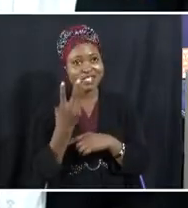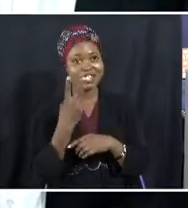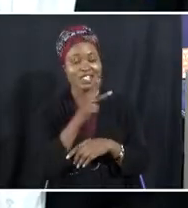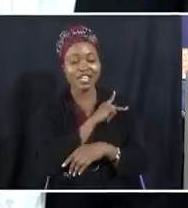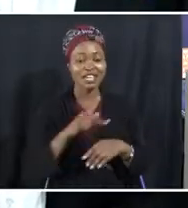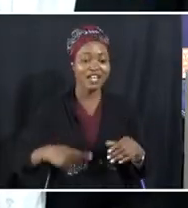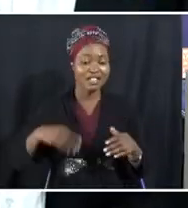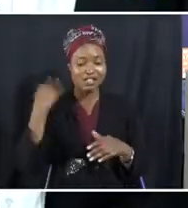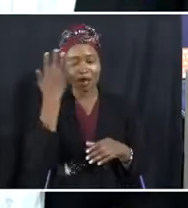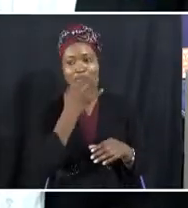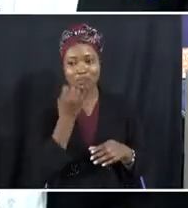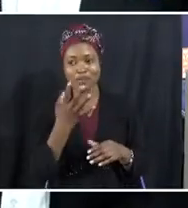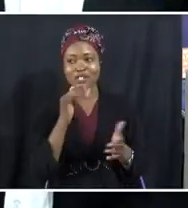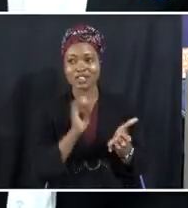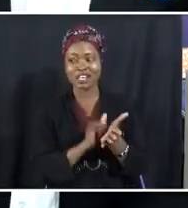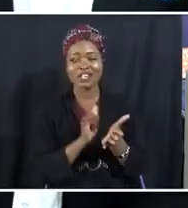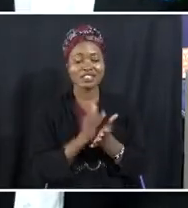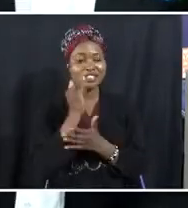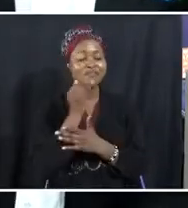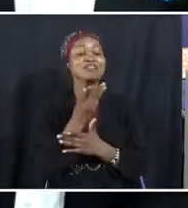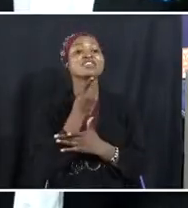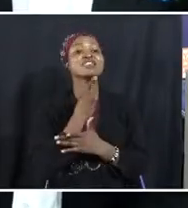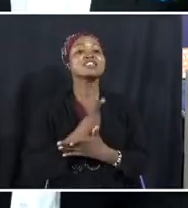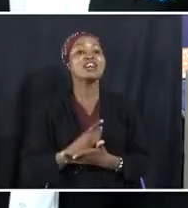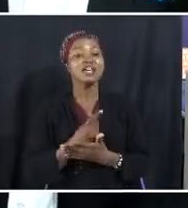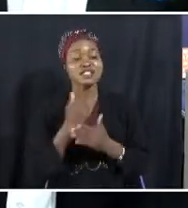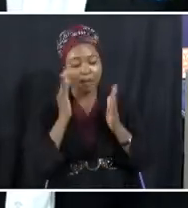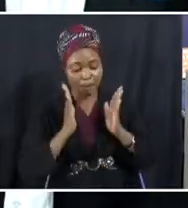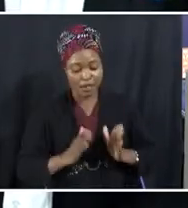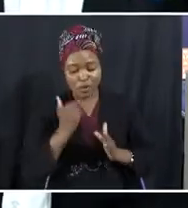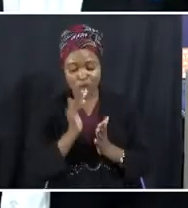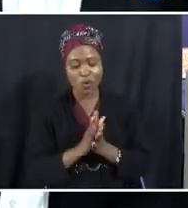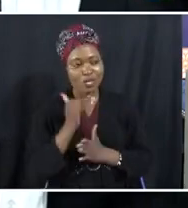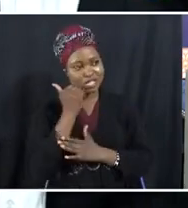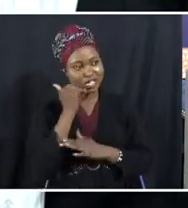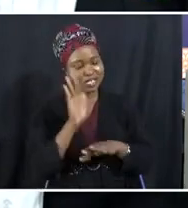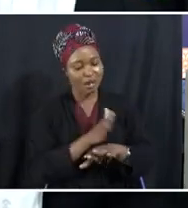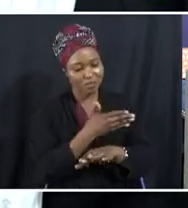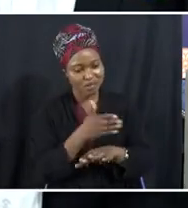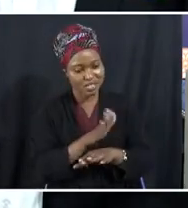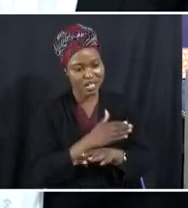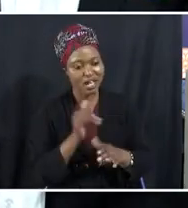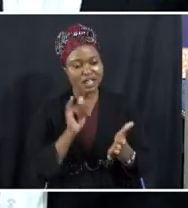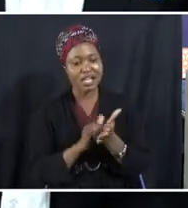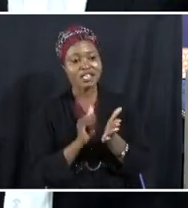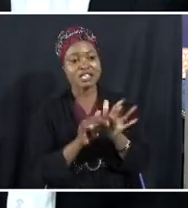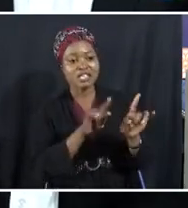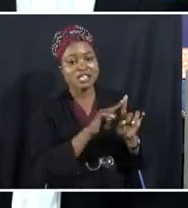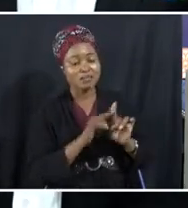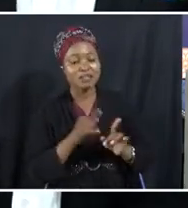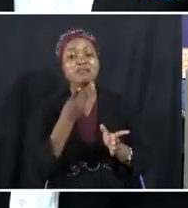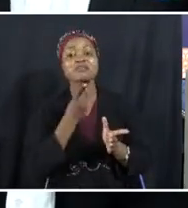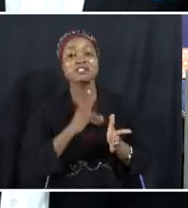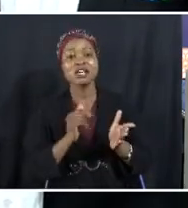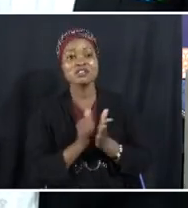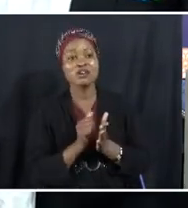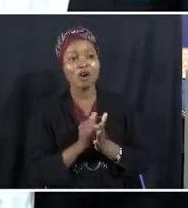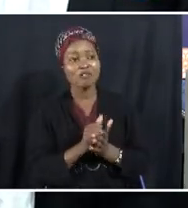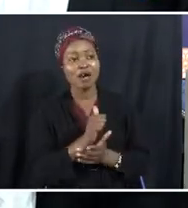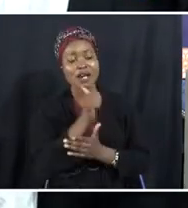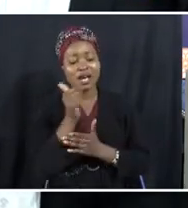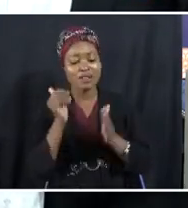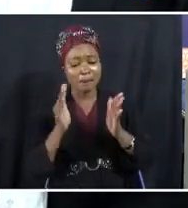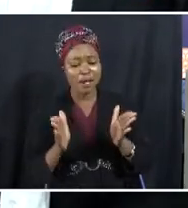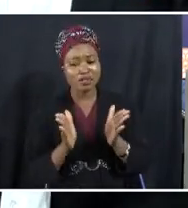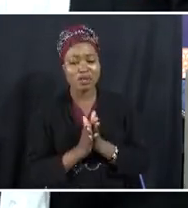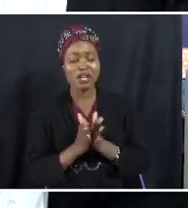beauty. And that is the desire of someone who is sick, even as we sing here. That is the desire of the orphan somewhere in the forgotten